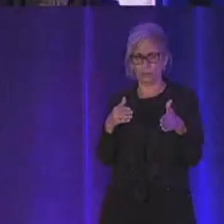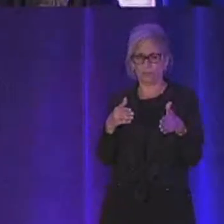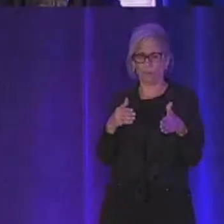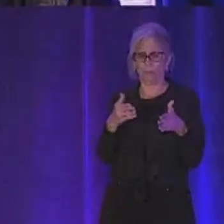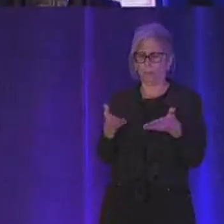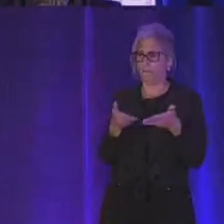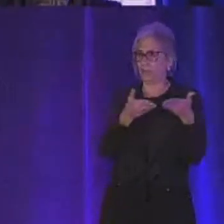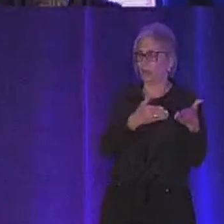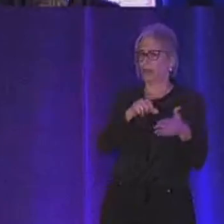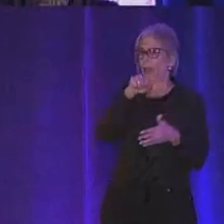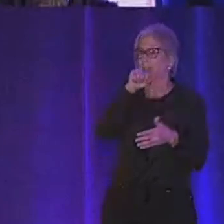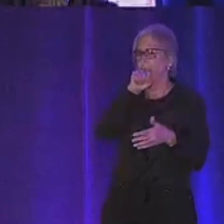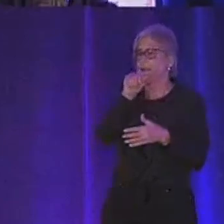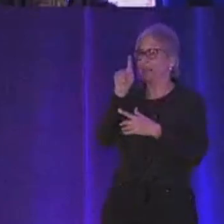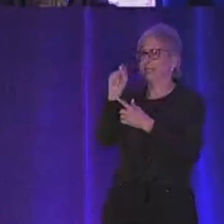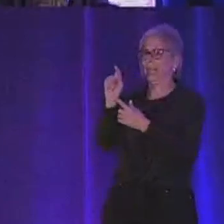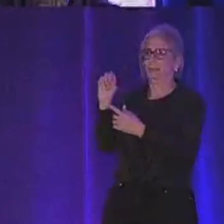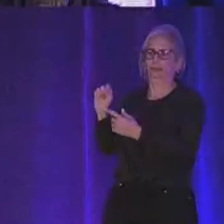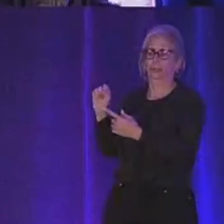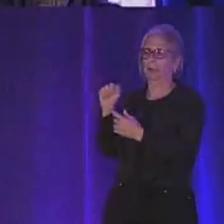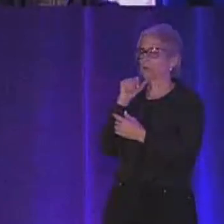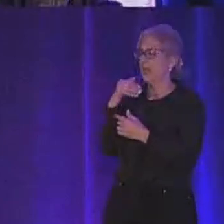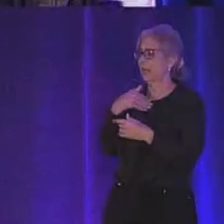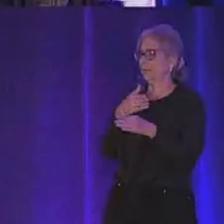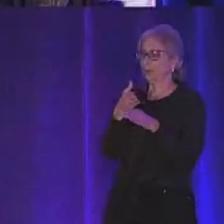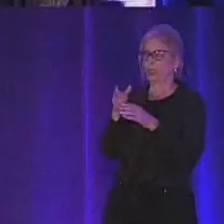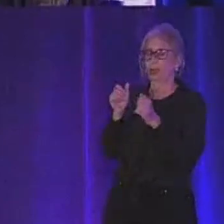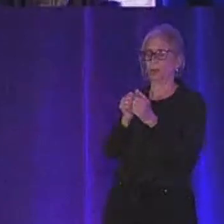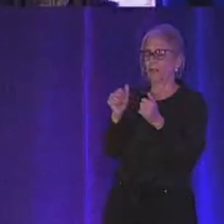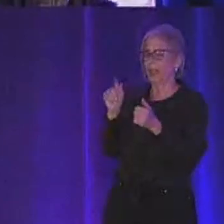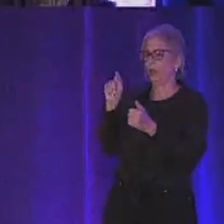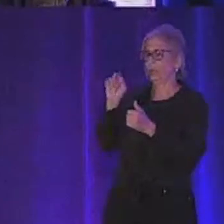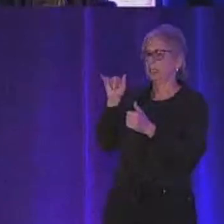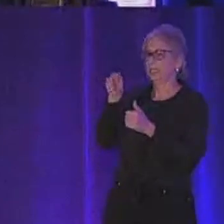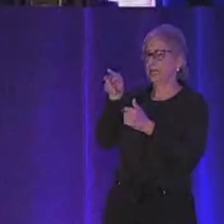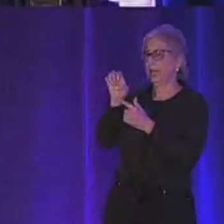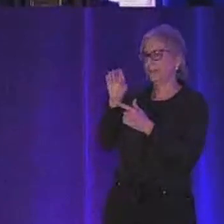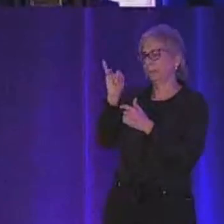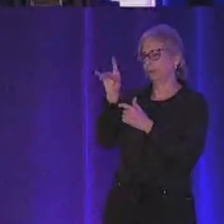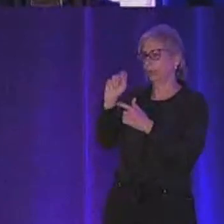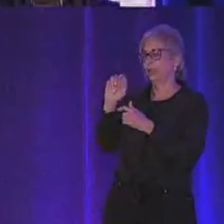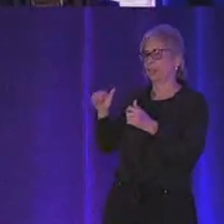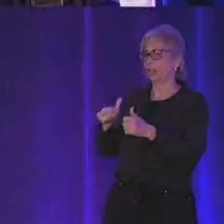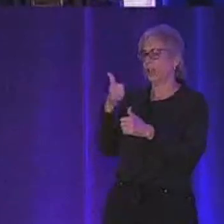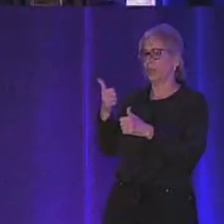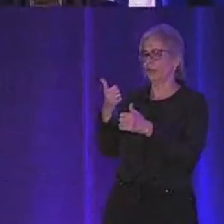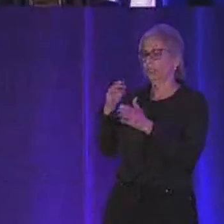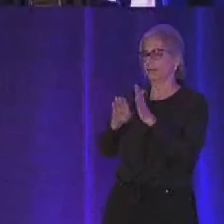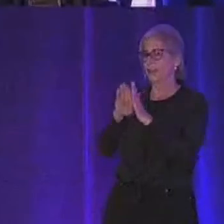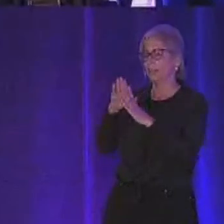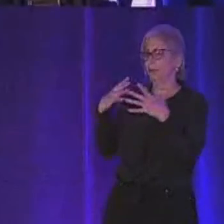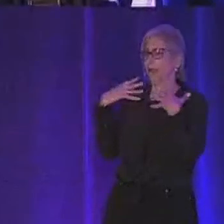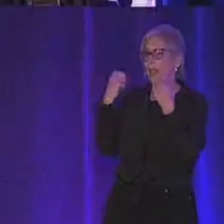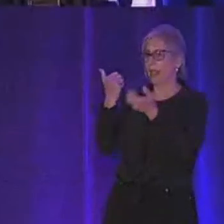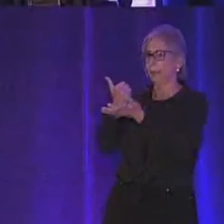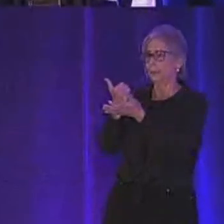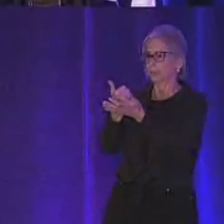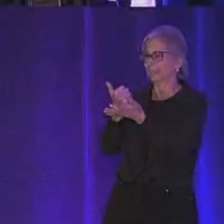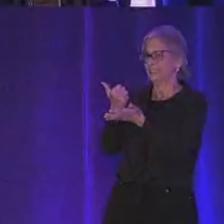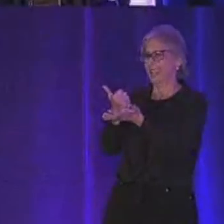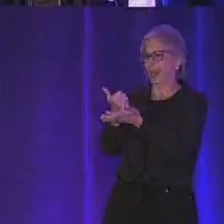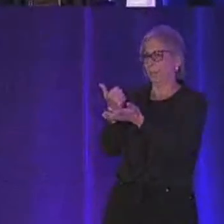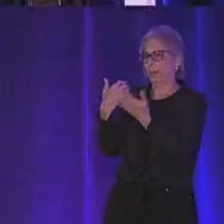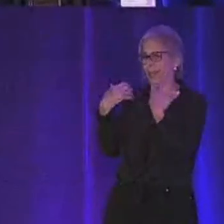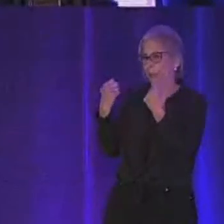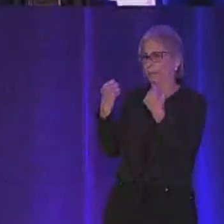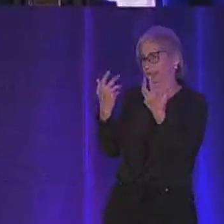I love TypeScript. I would not have a career without TypeScript. That's another developer health tool. Just think about all the developer health